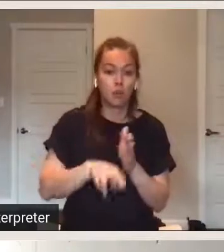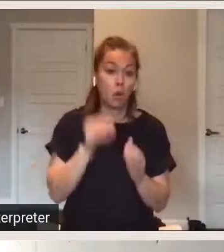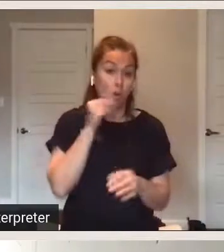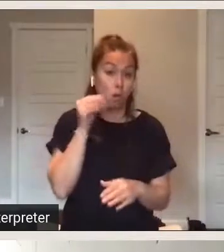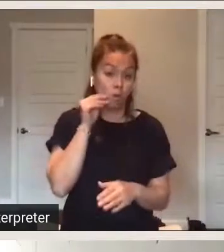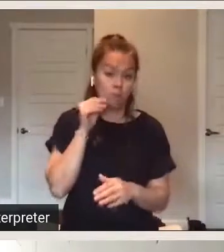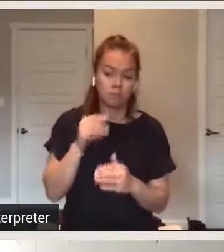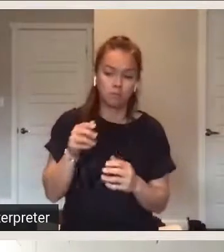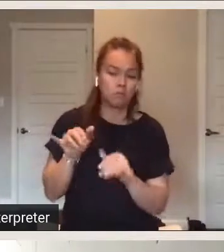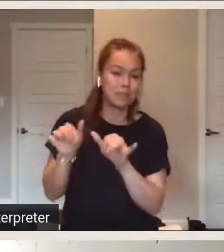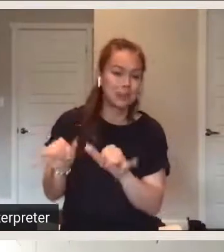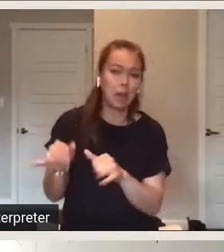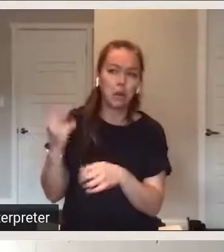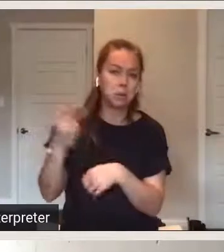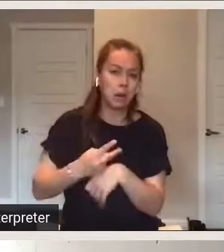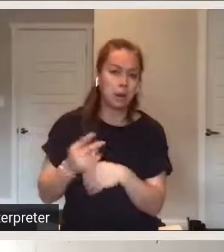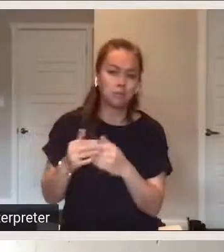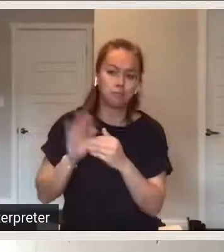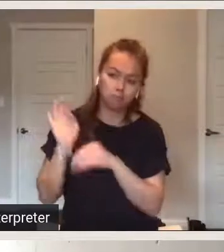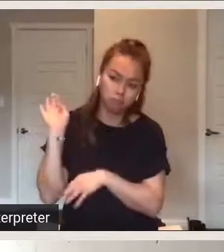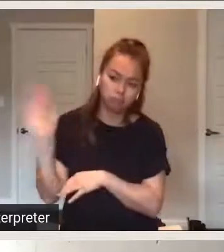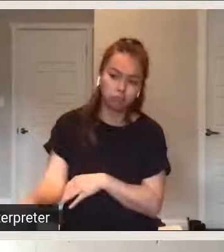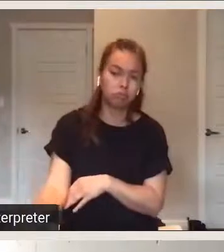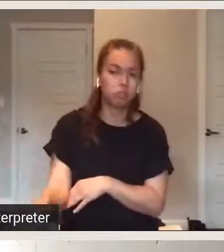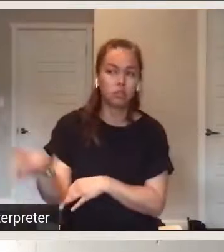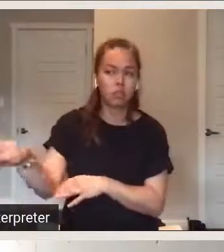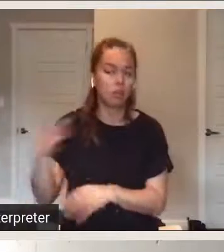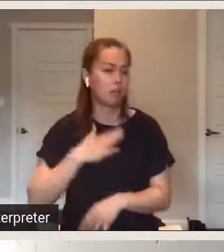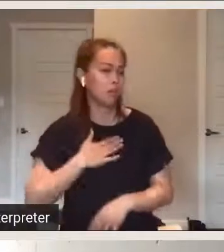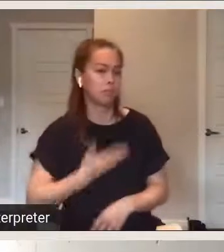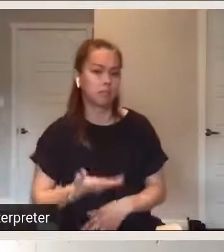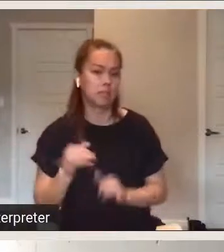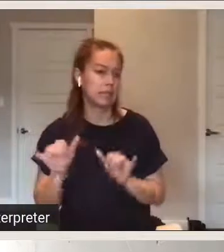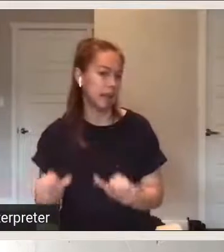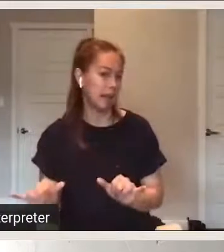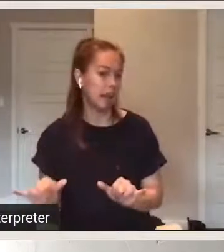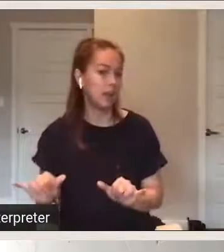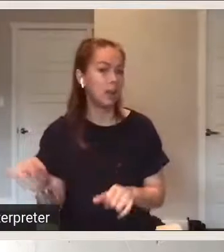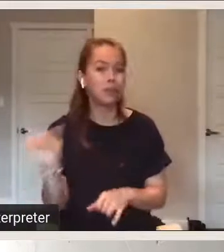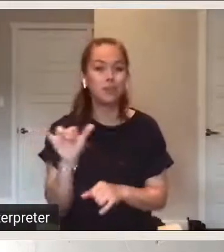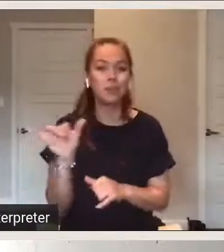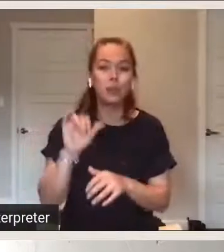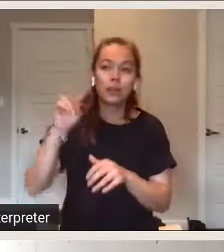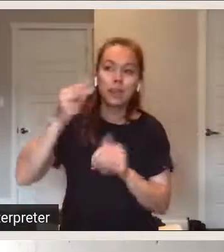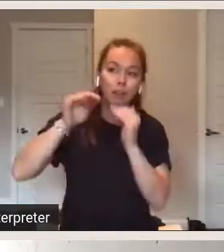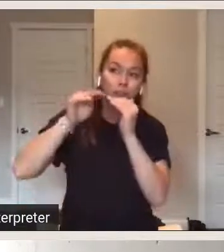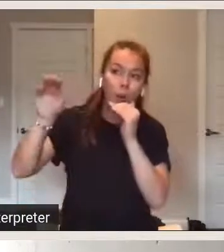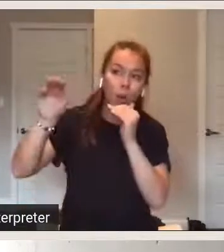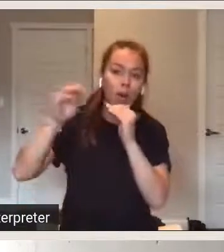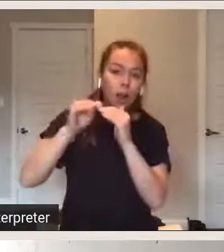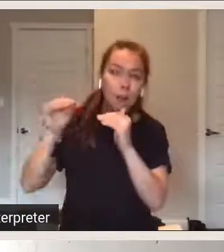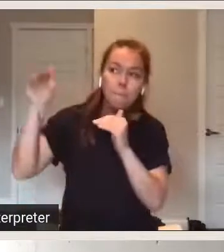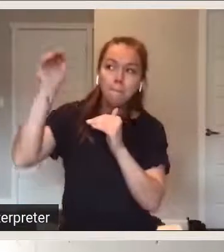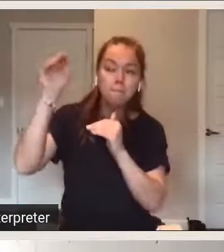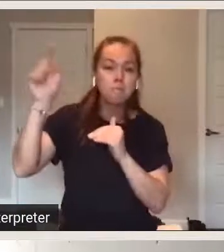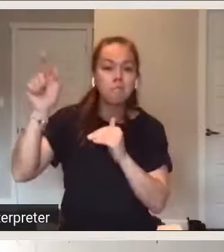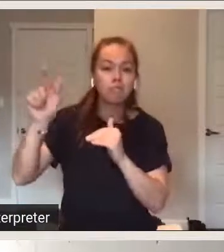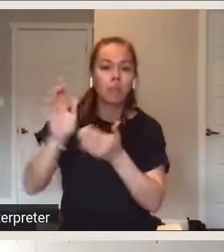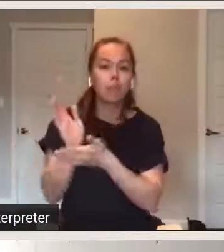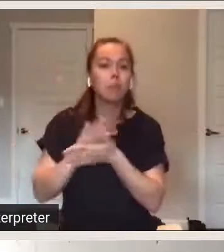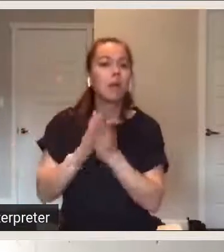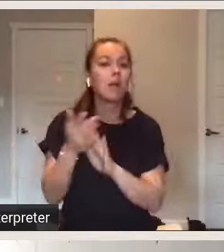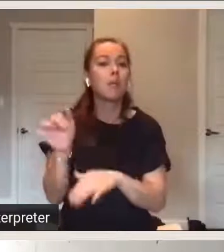And yeah, I don't know, just a lot of people coming together really helped us bring it to life, I think.